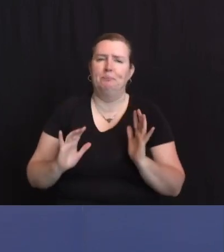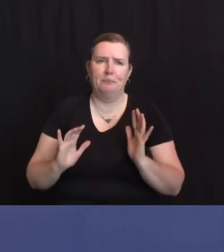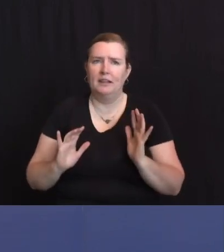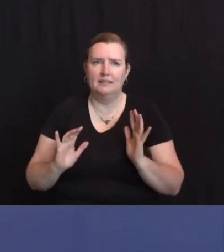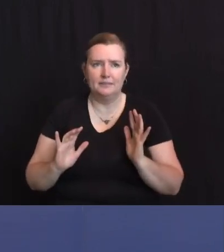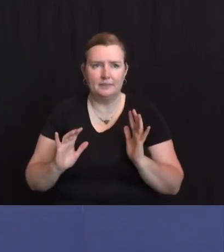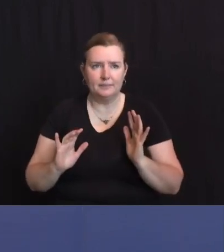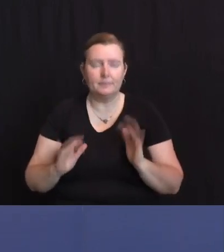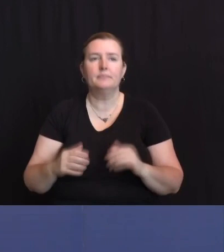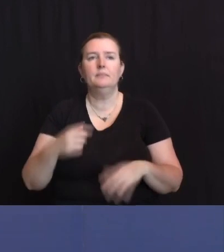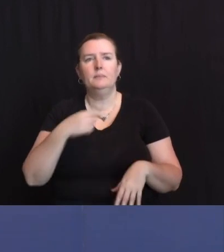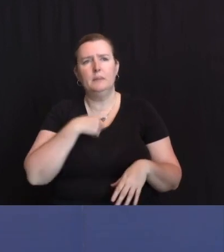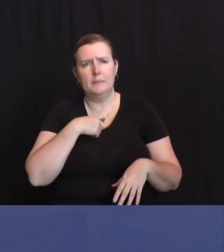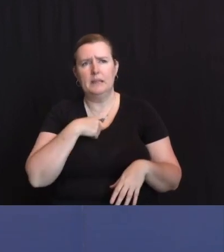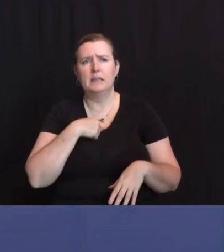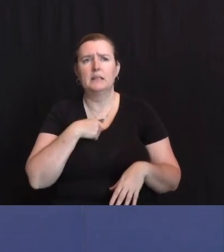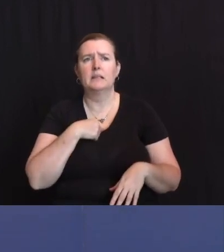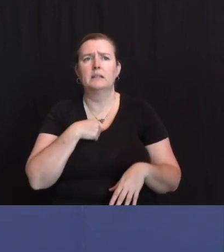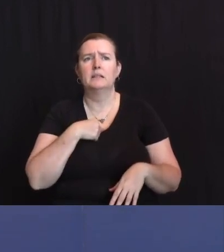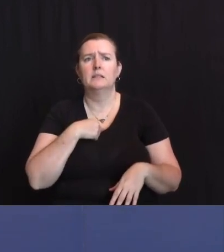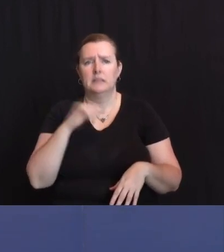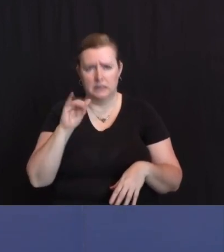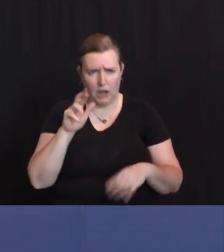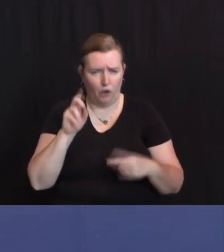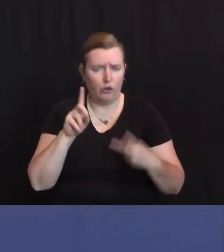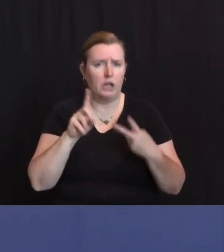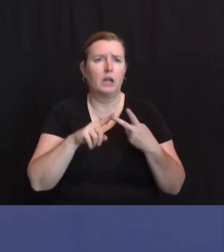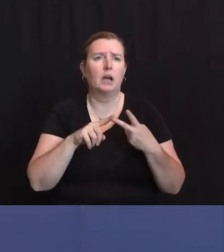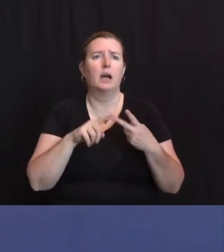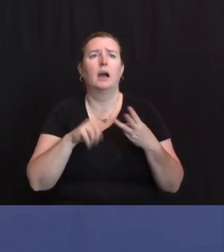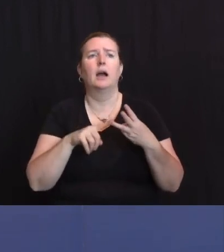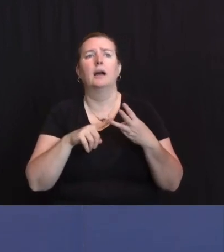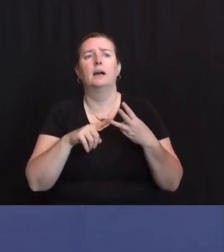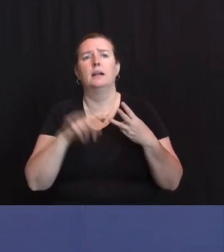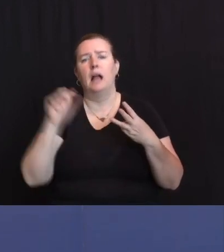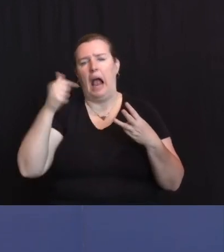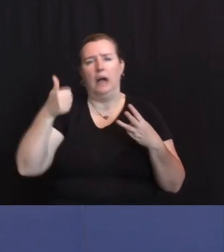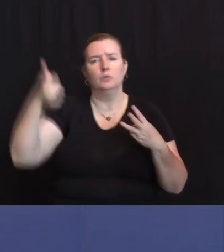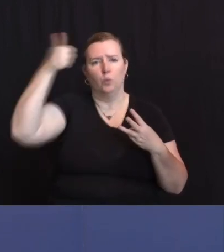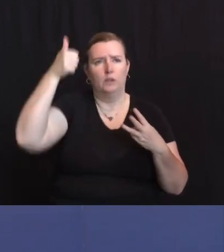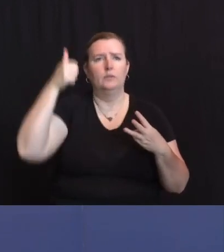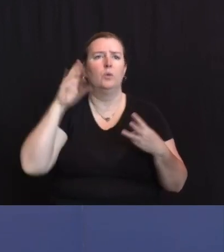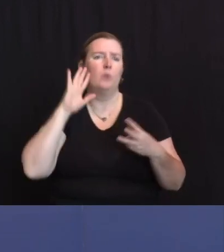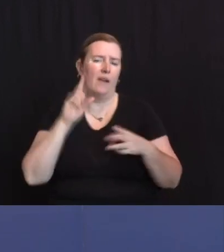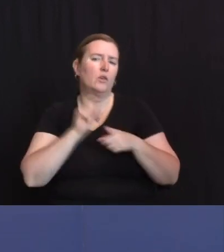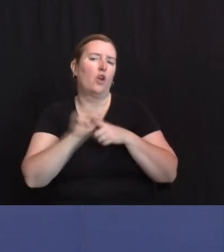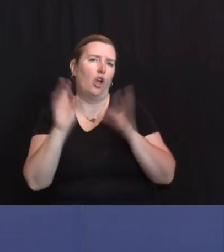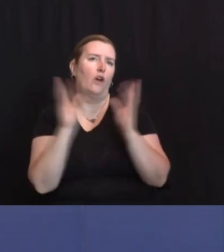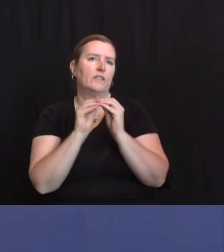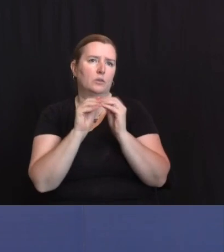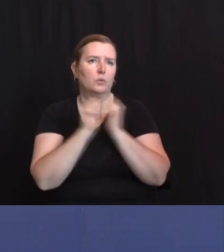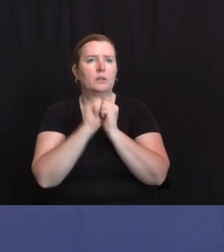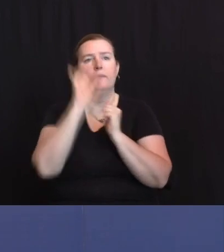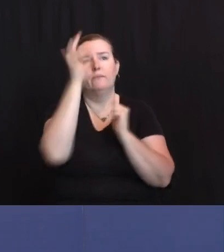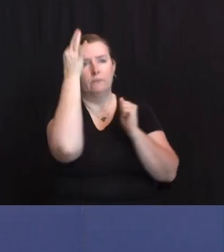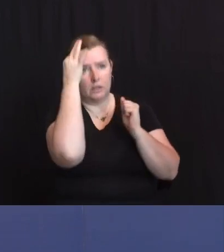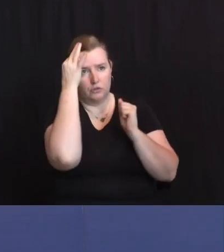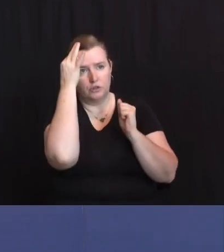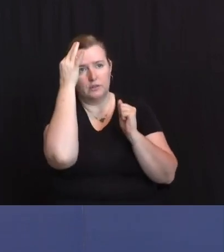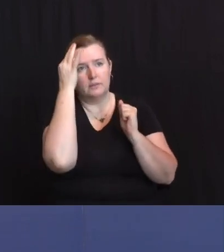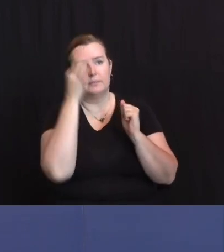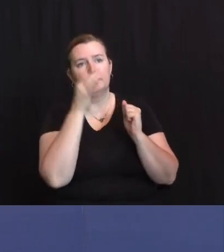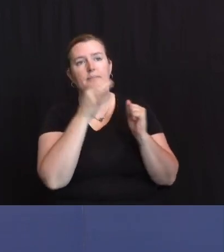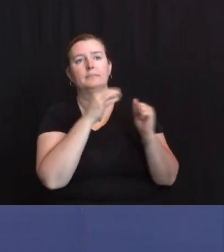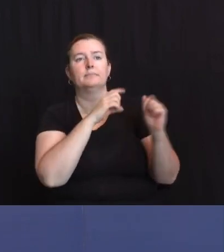and myself have a virtual meeting tomorrow with all of our federal law enforcement partners, as well as the major city